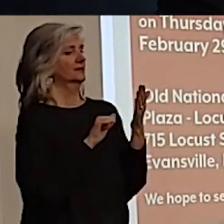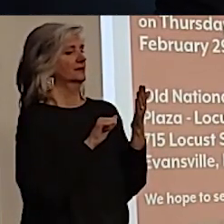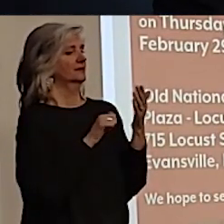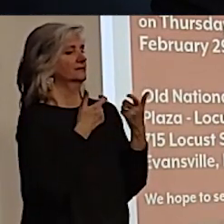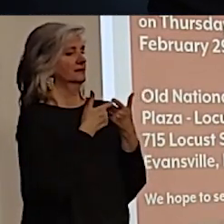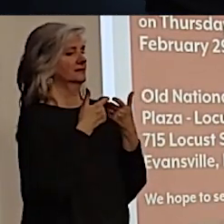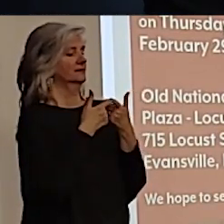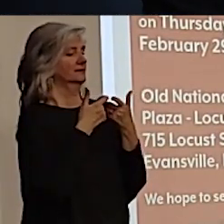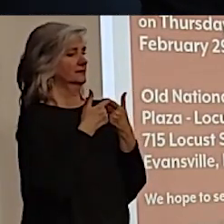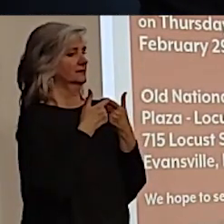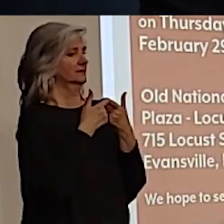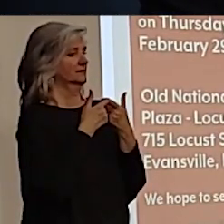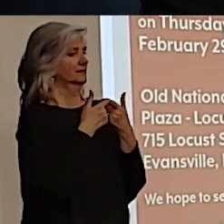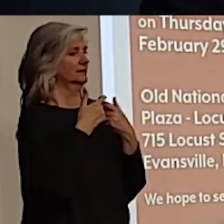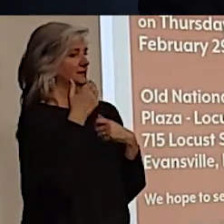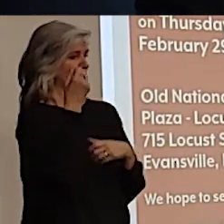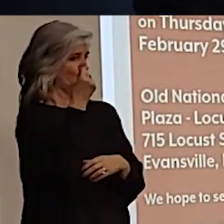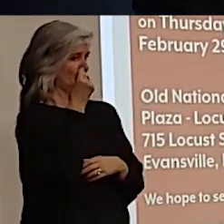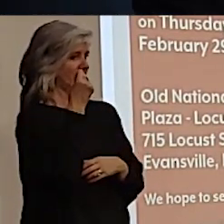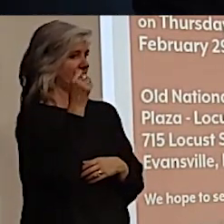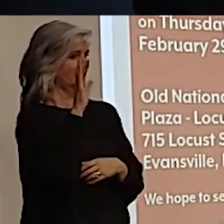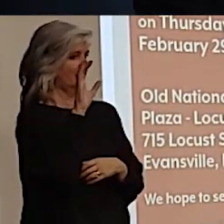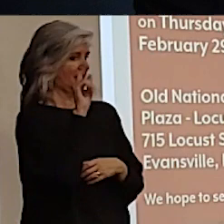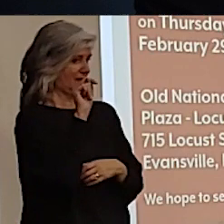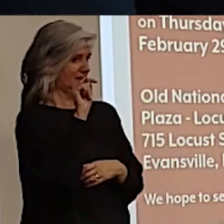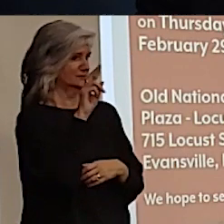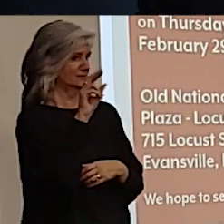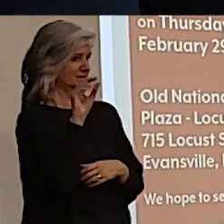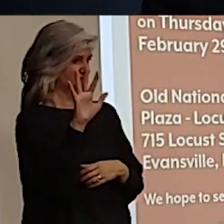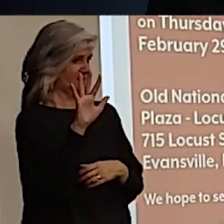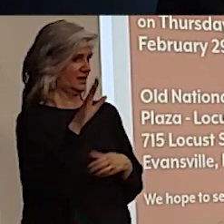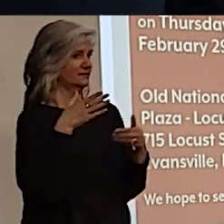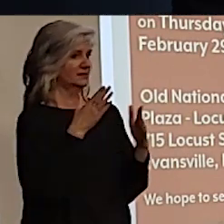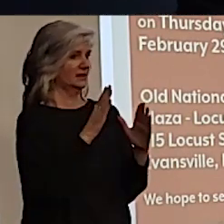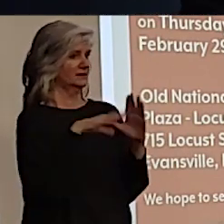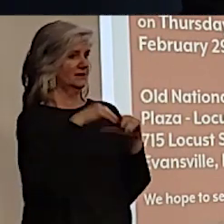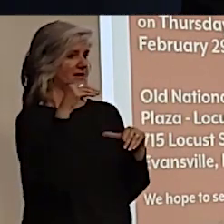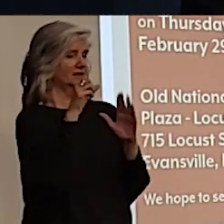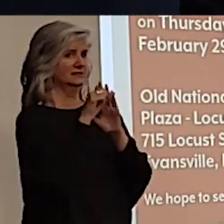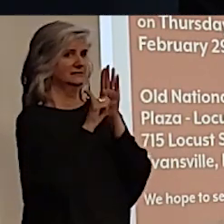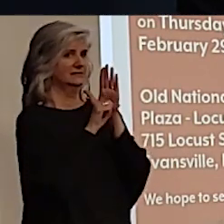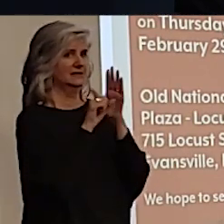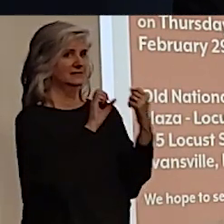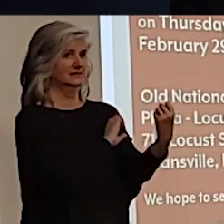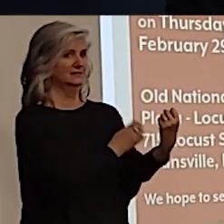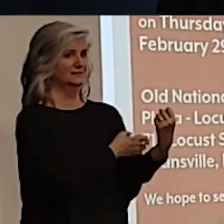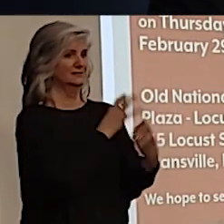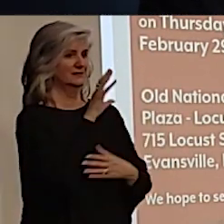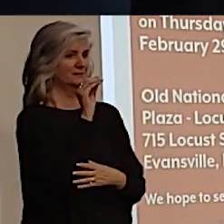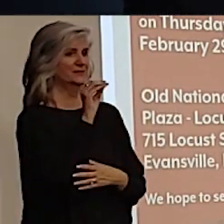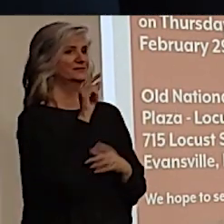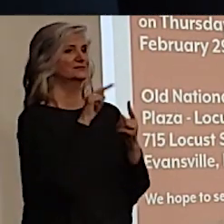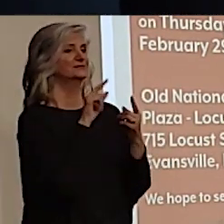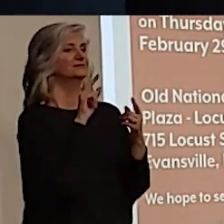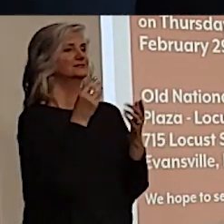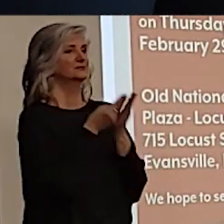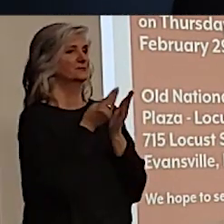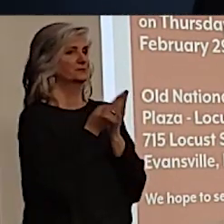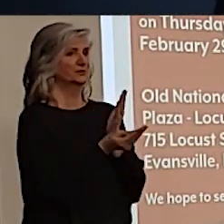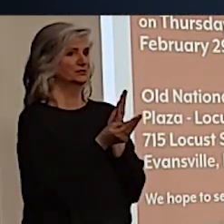in 2005 that allowed out-of-state energy companies to